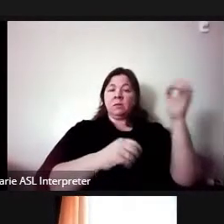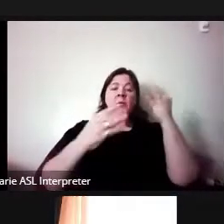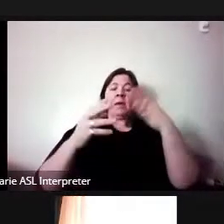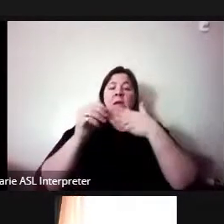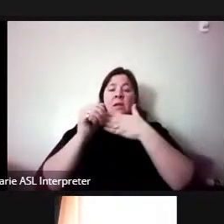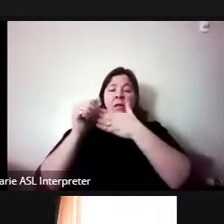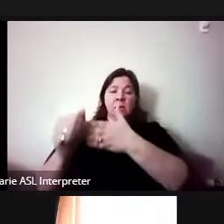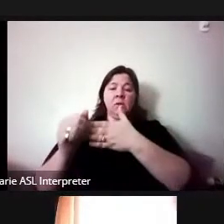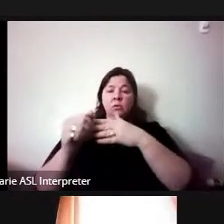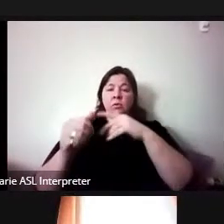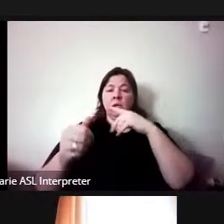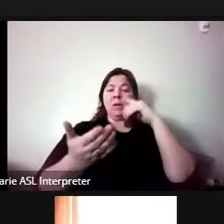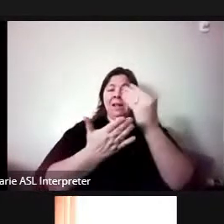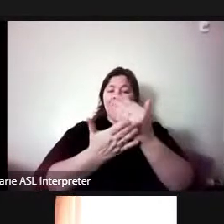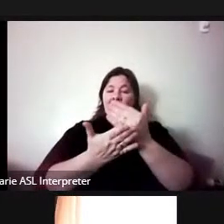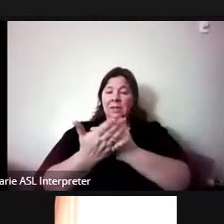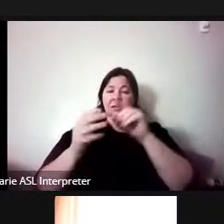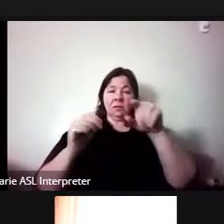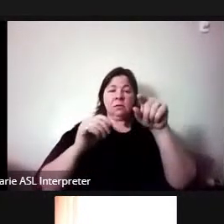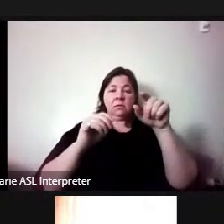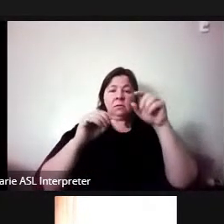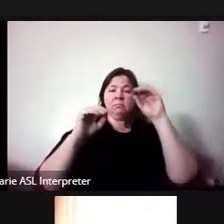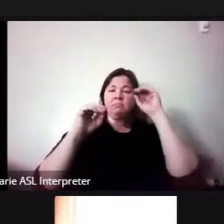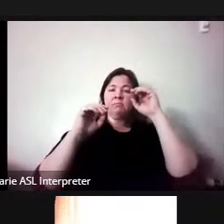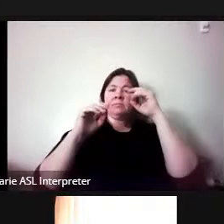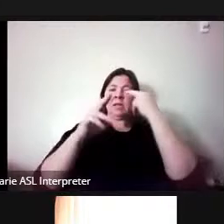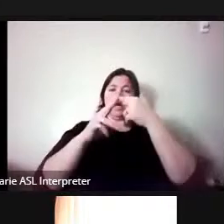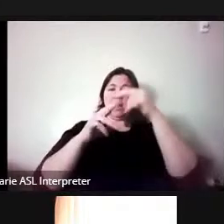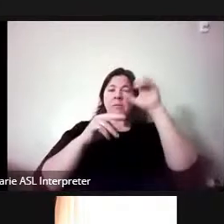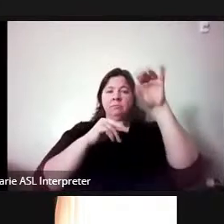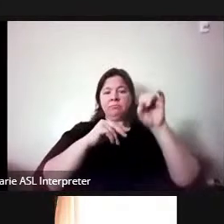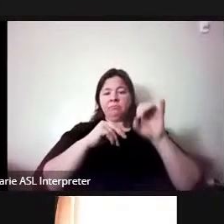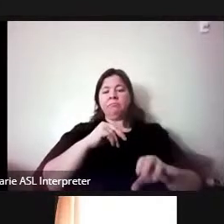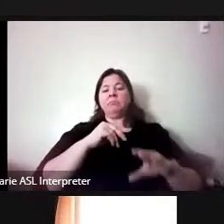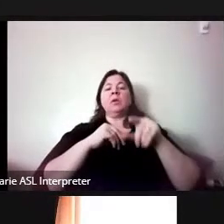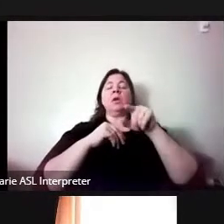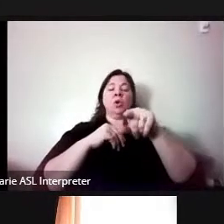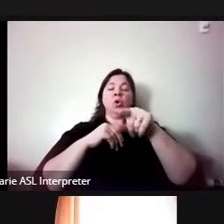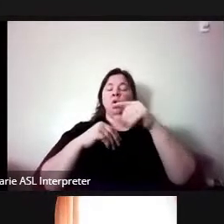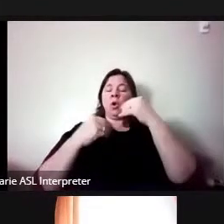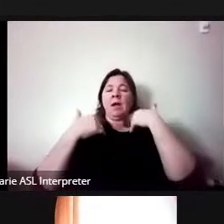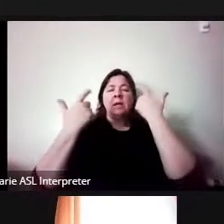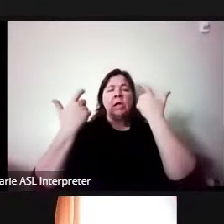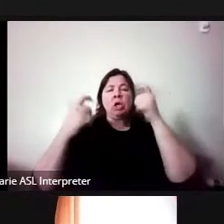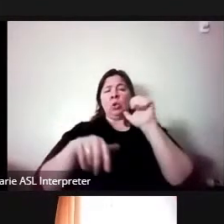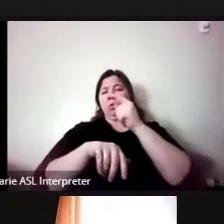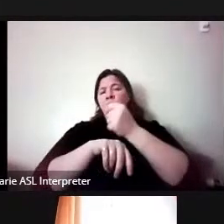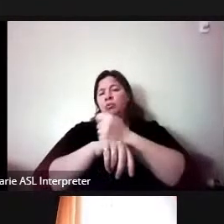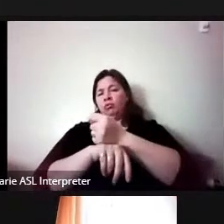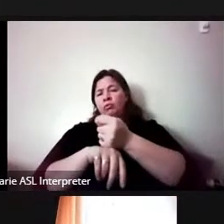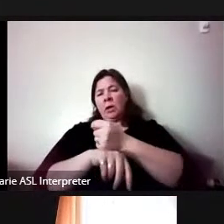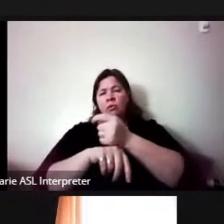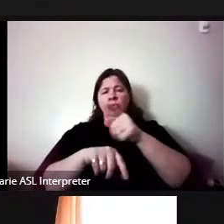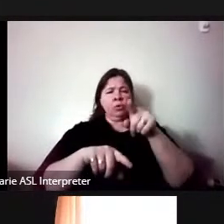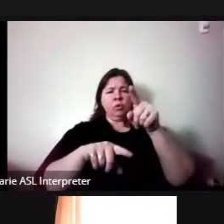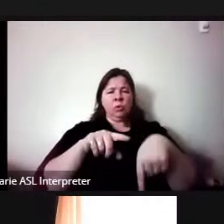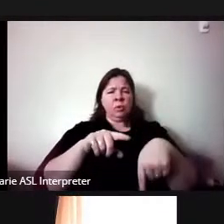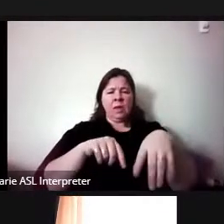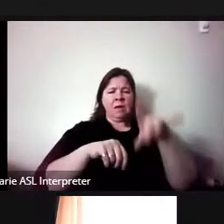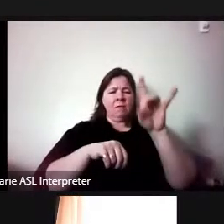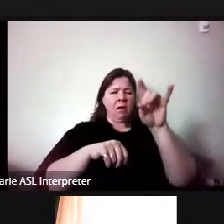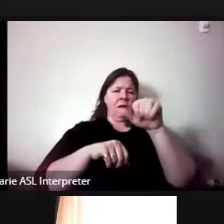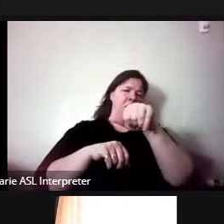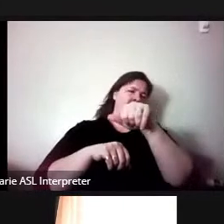leaders that listed, you know that you are sitting on a huge treasure, a treasure that you can never find